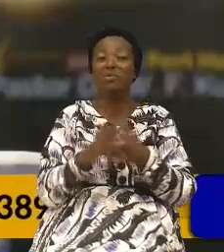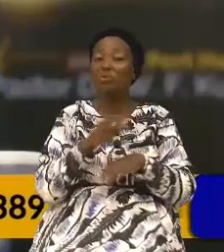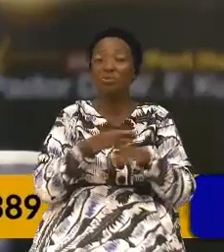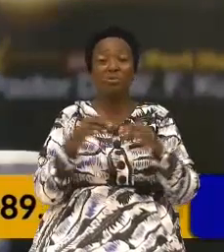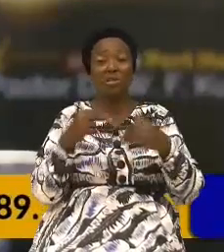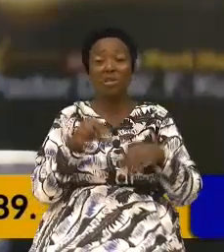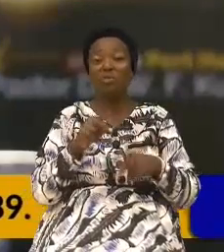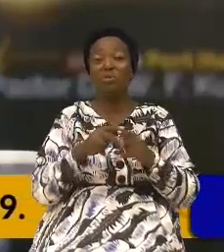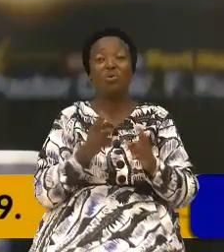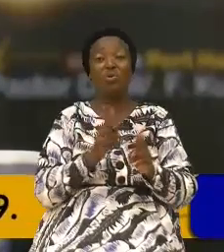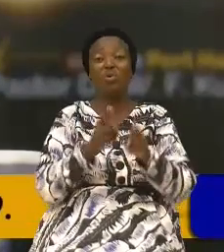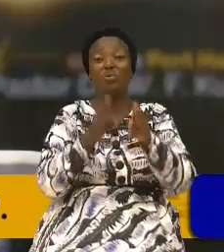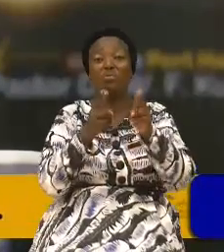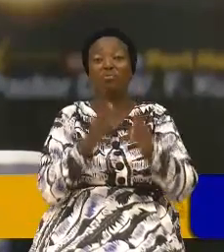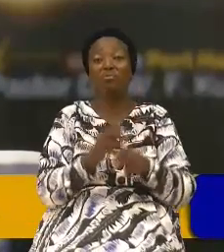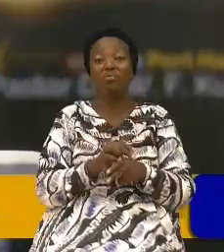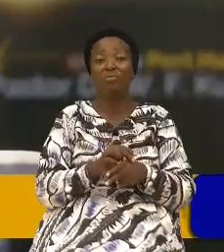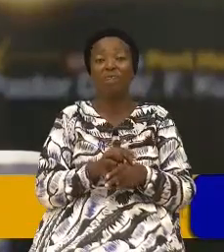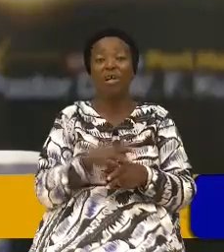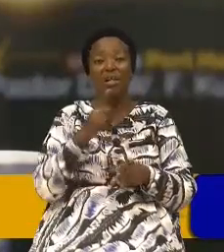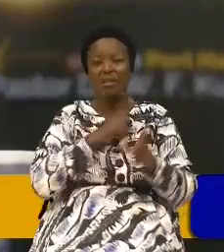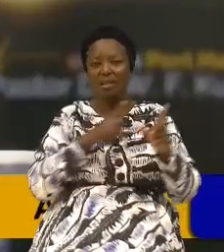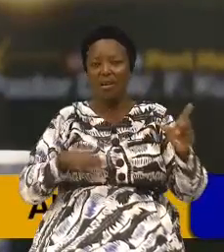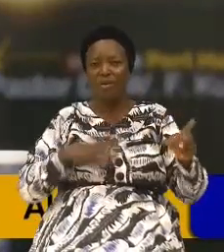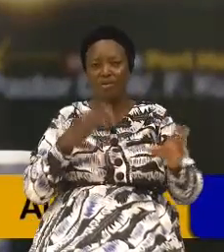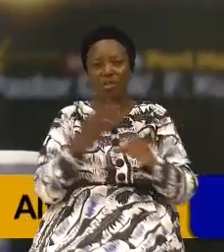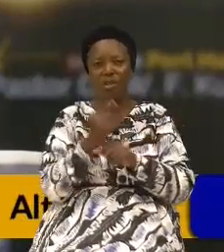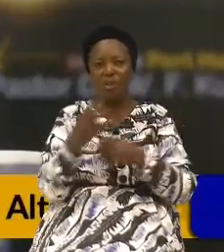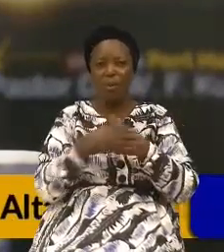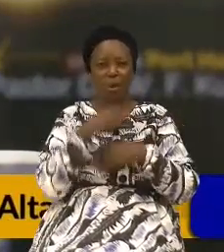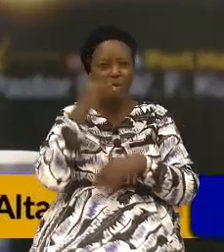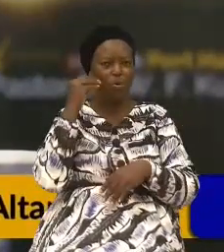The Lord will take you back home safely.